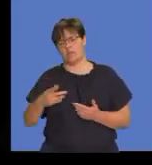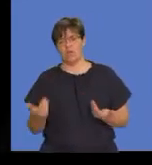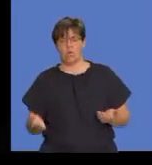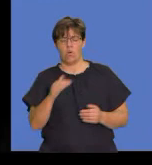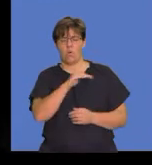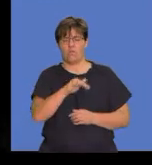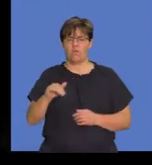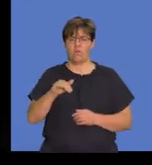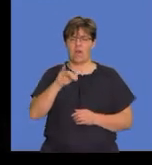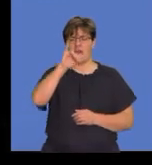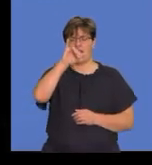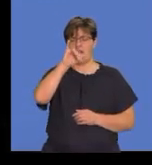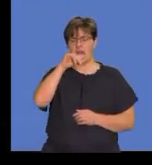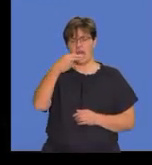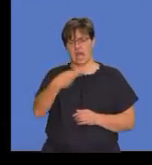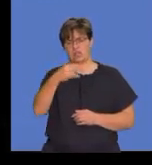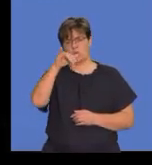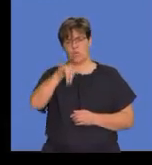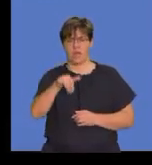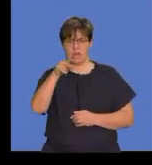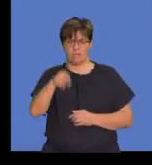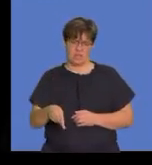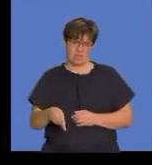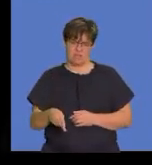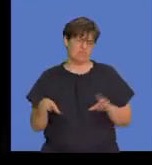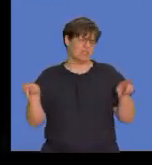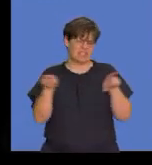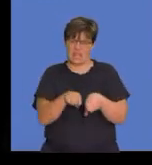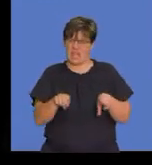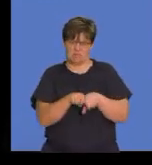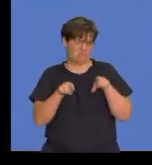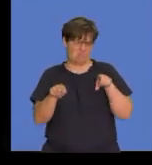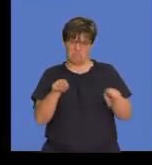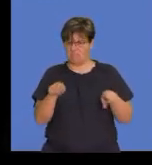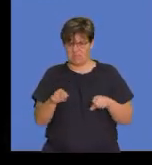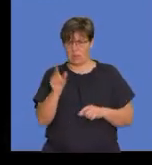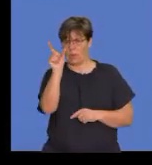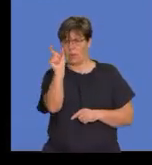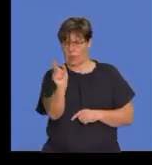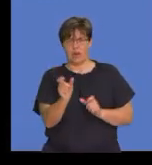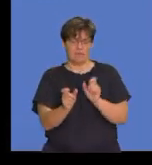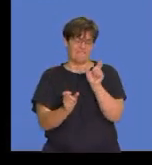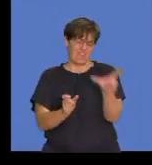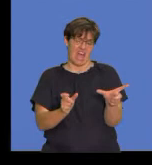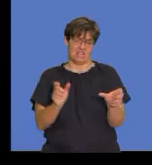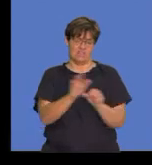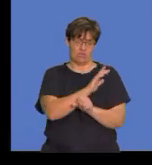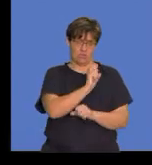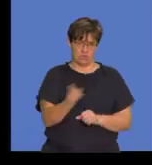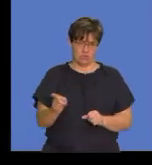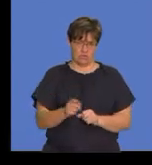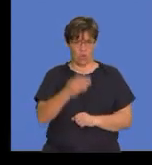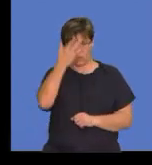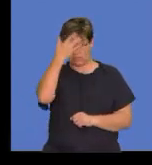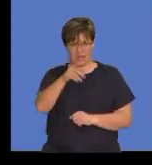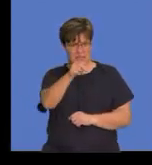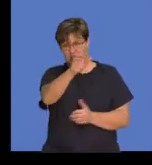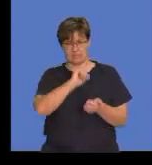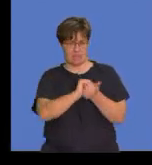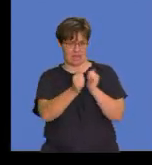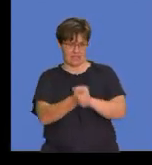over HYP. It's really one and the same thing. Remember, we are smart